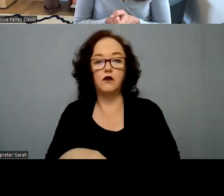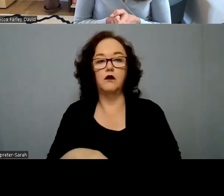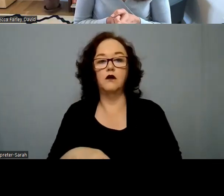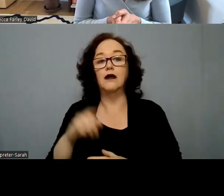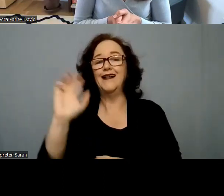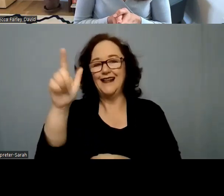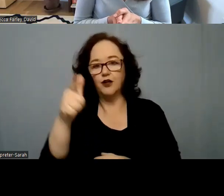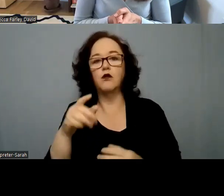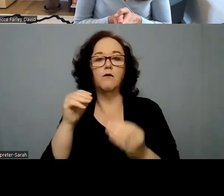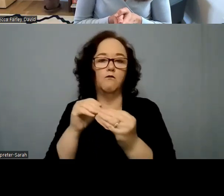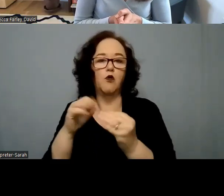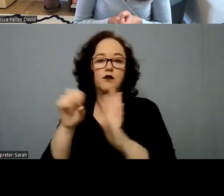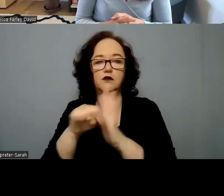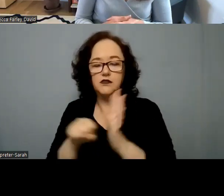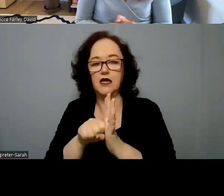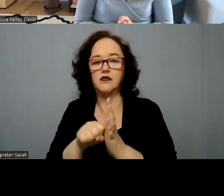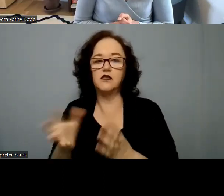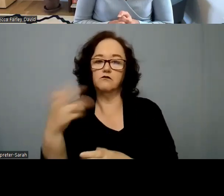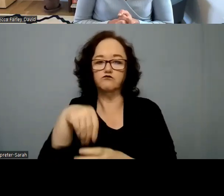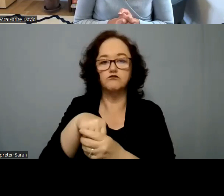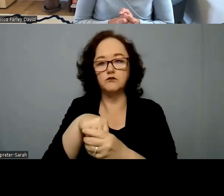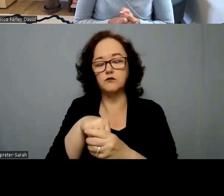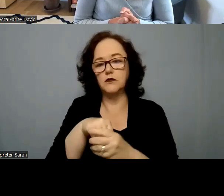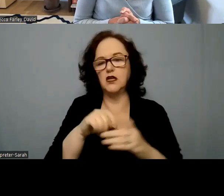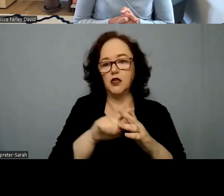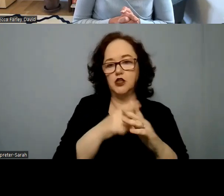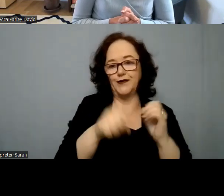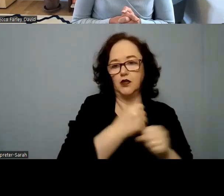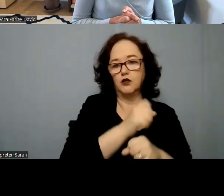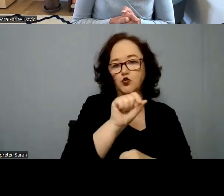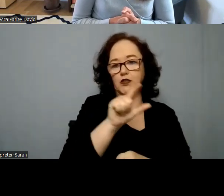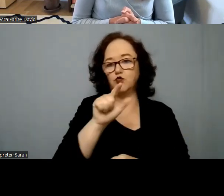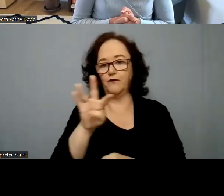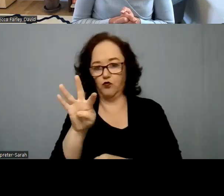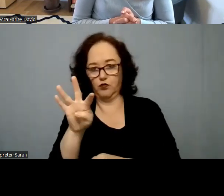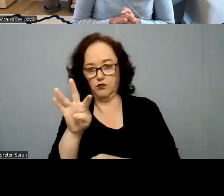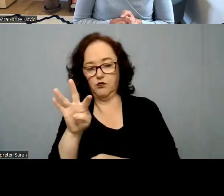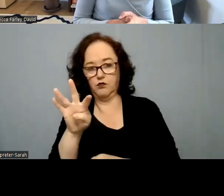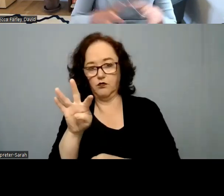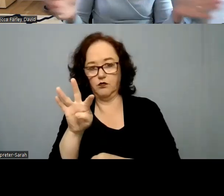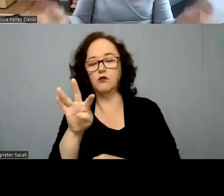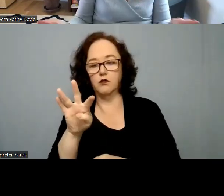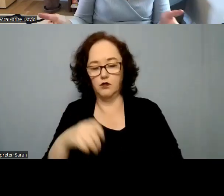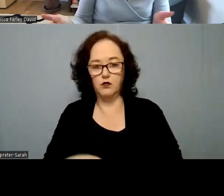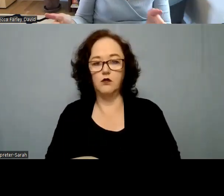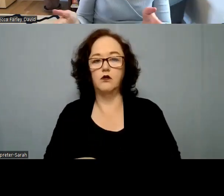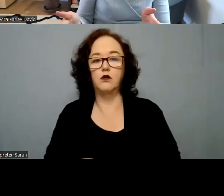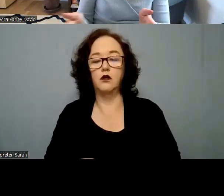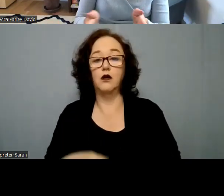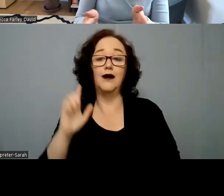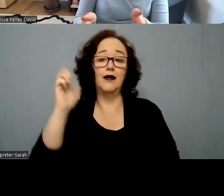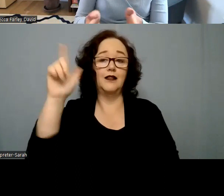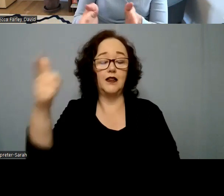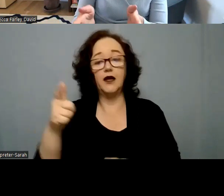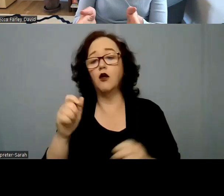the demonstration beginning in 2024. And there will be opportunities for all states to join the